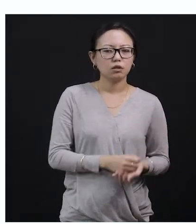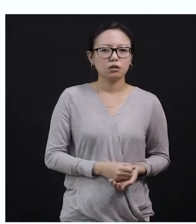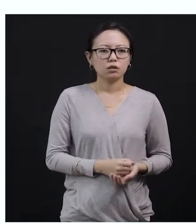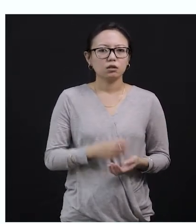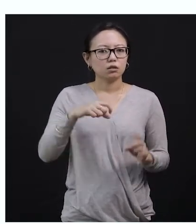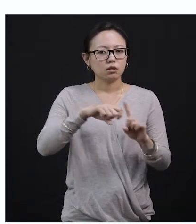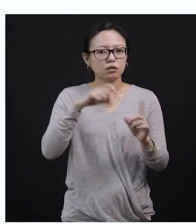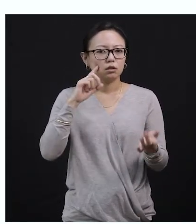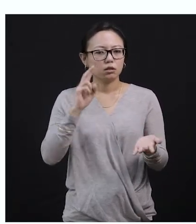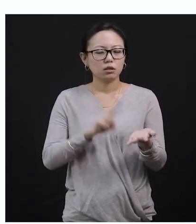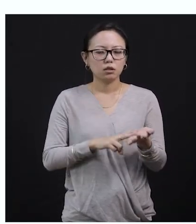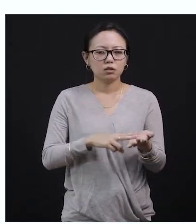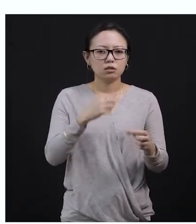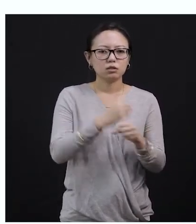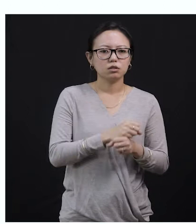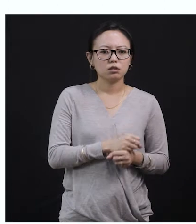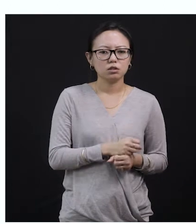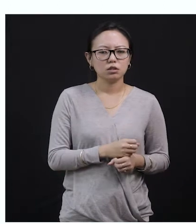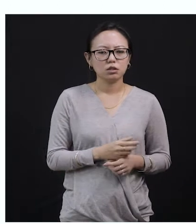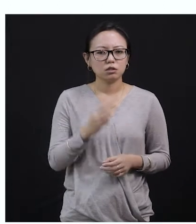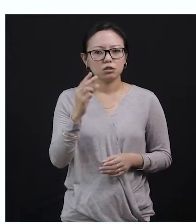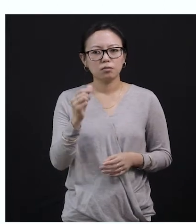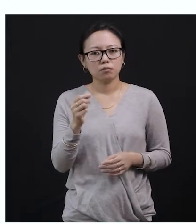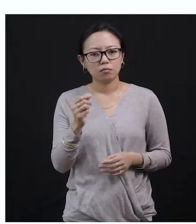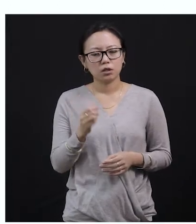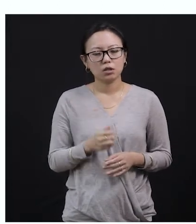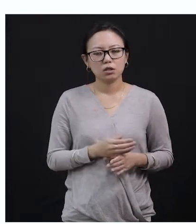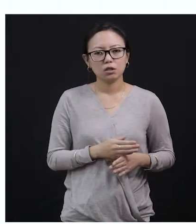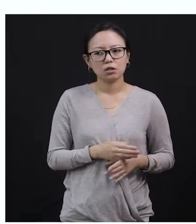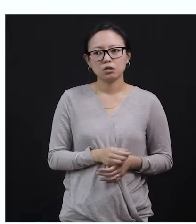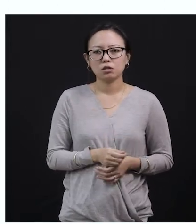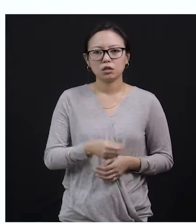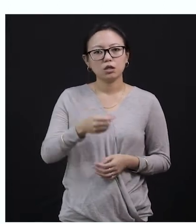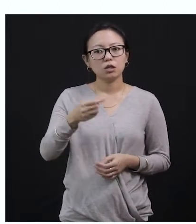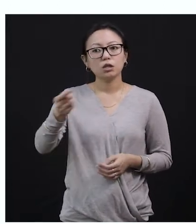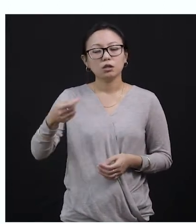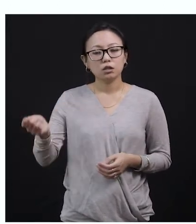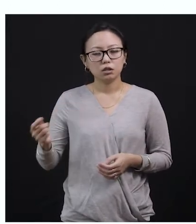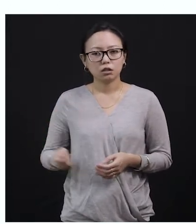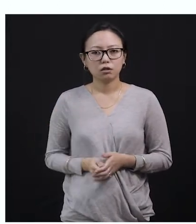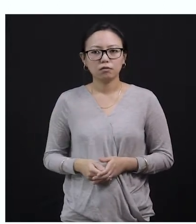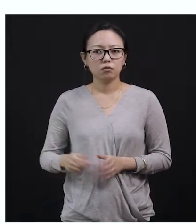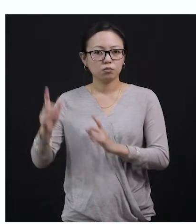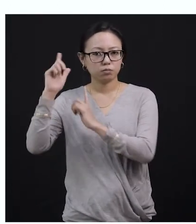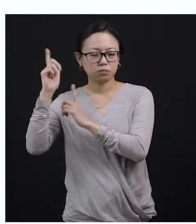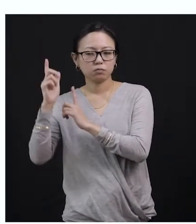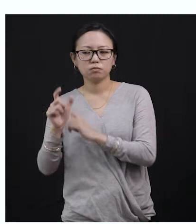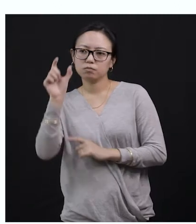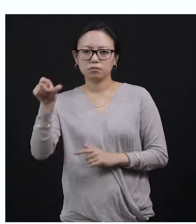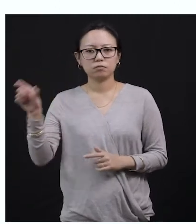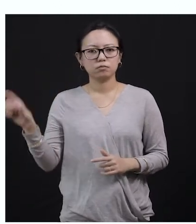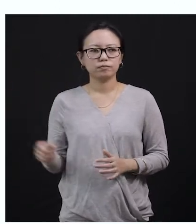as bhaga was the salary for these military people, okay? So this was what we